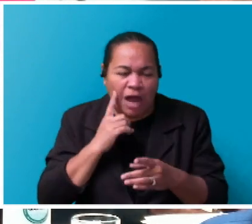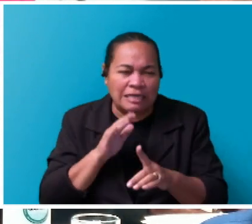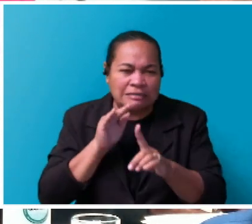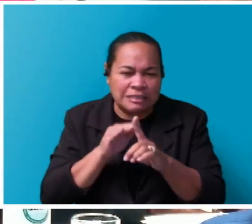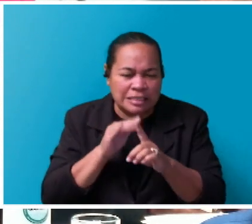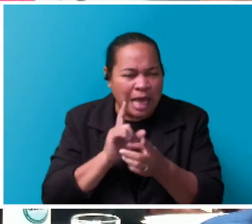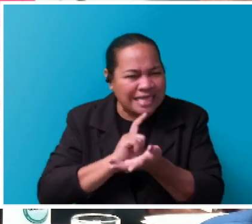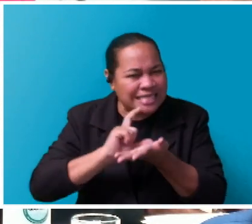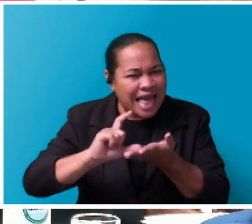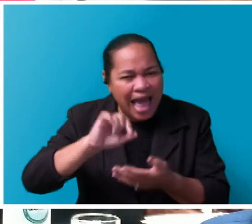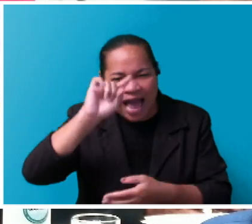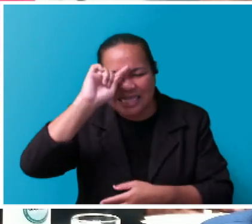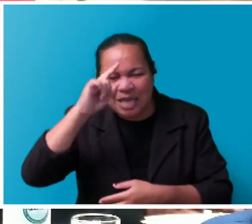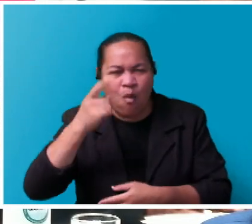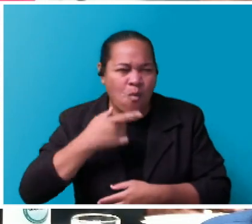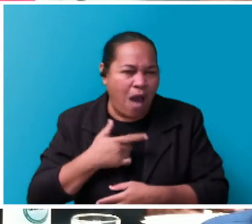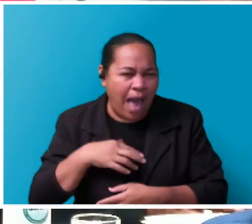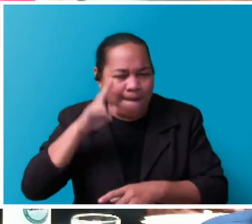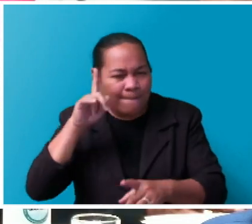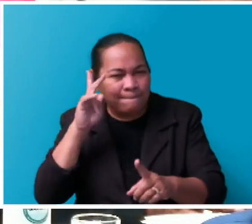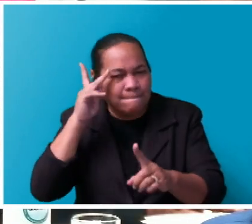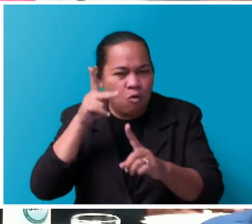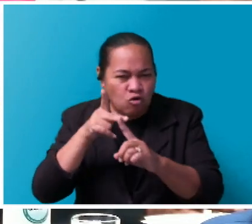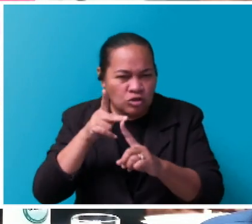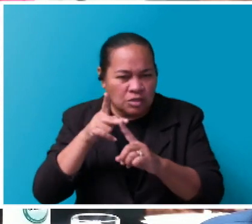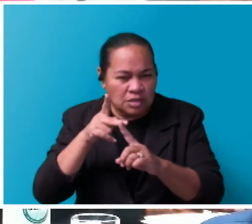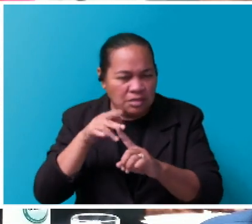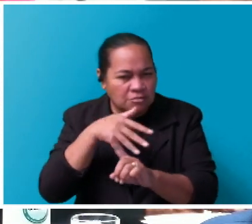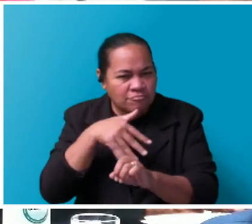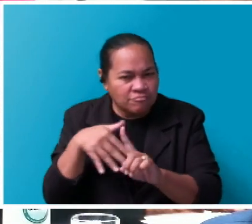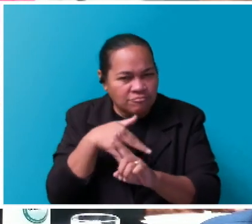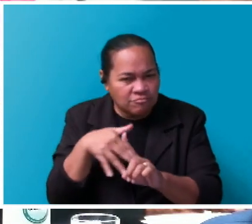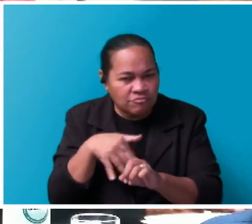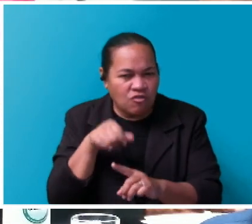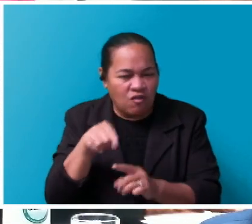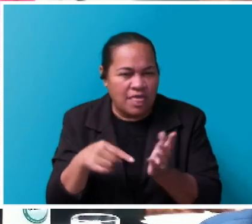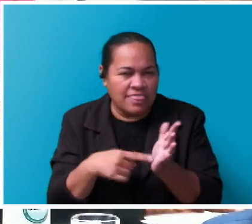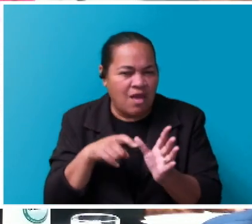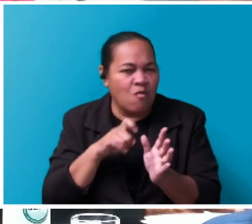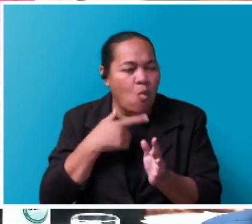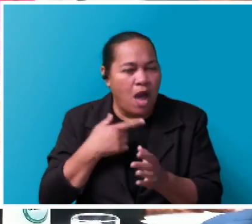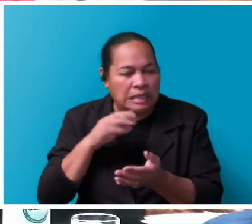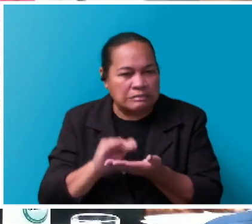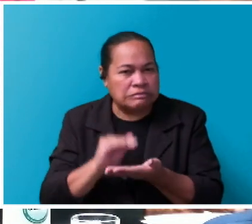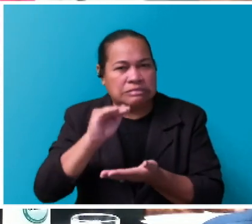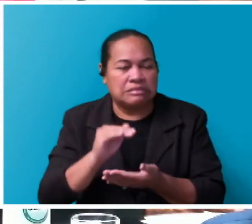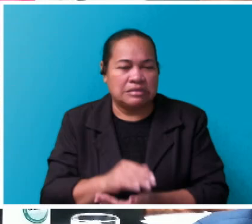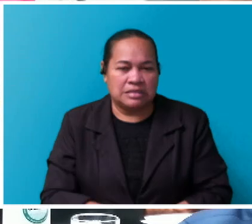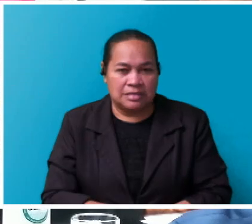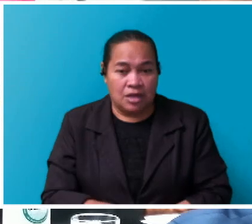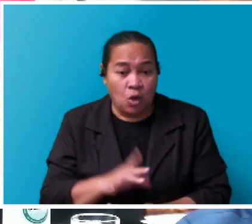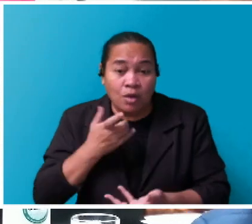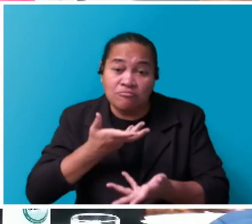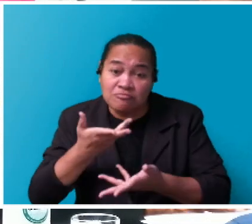clearer understanding of the intention and underlying rationale behind the proposed tariffs. The discussions were held in the spirit